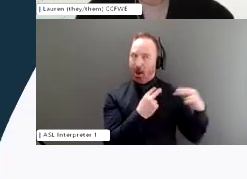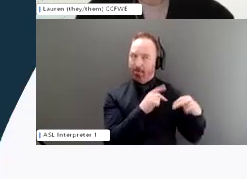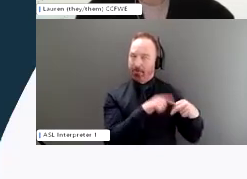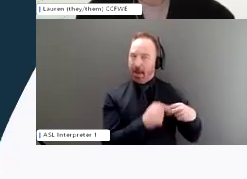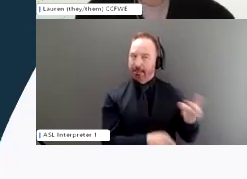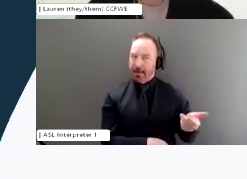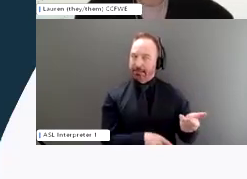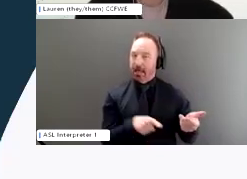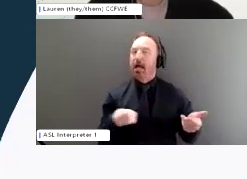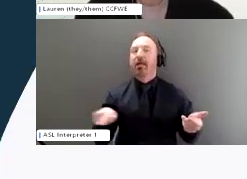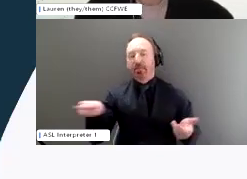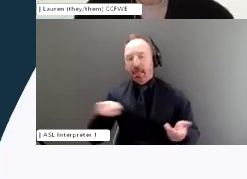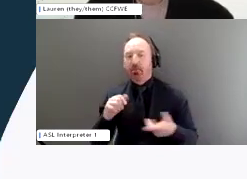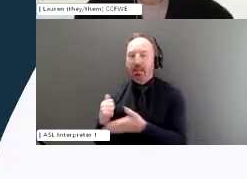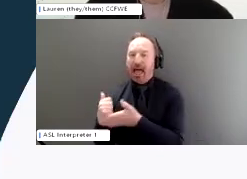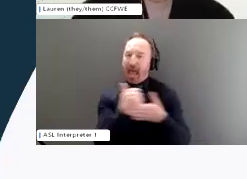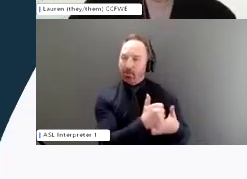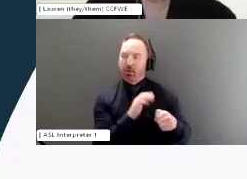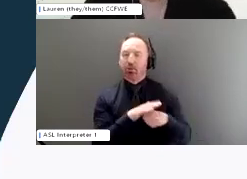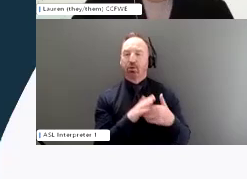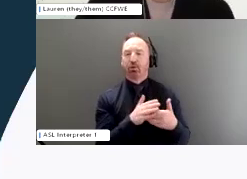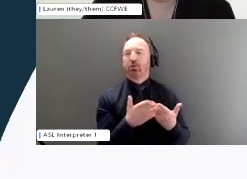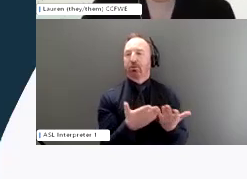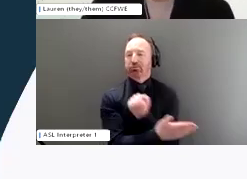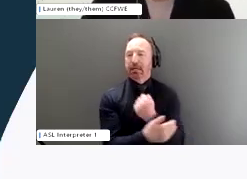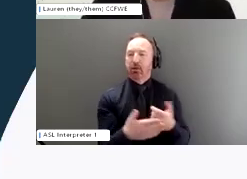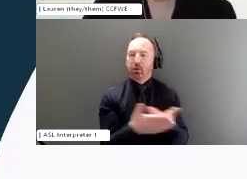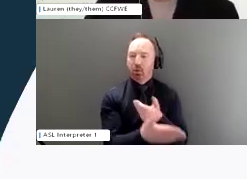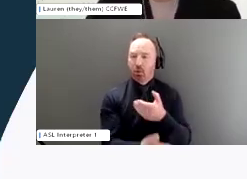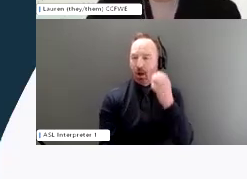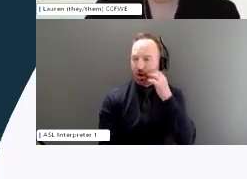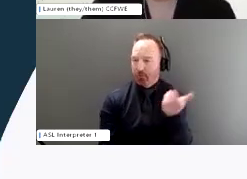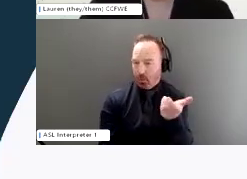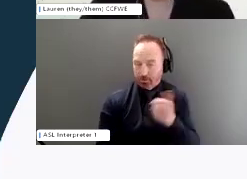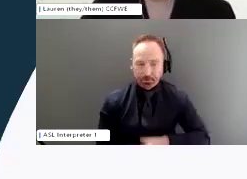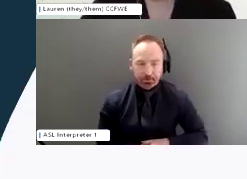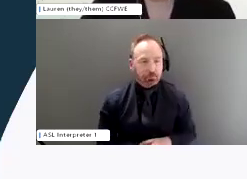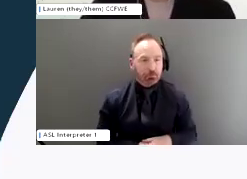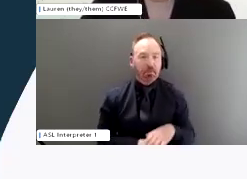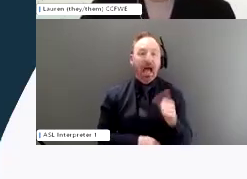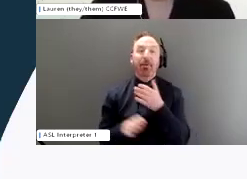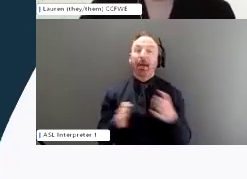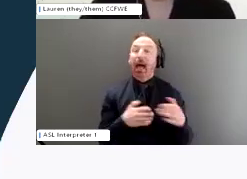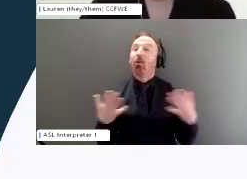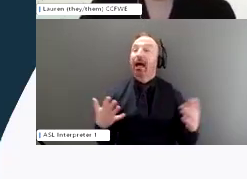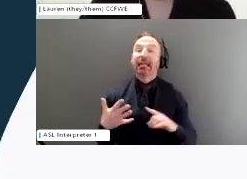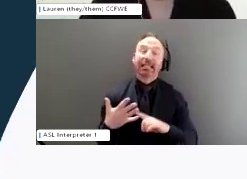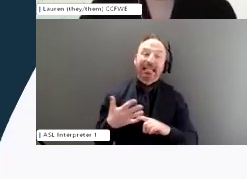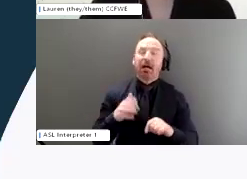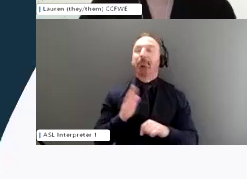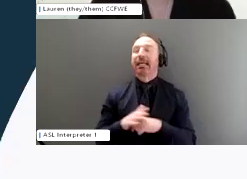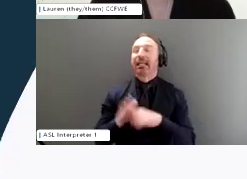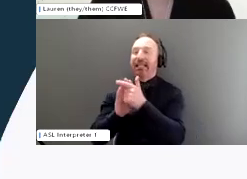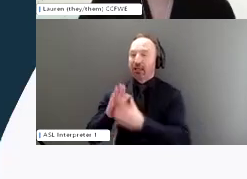new phones. And then another strategy we suggest is seek legal advice and document